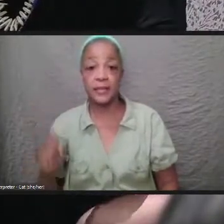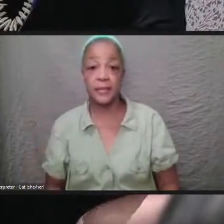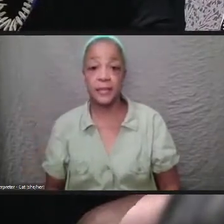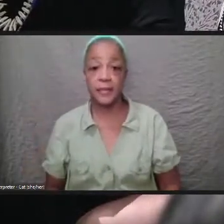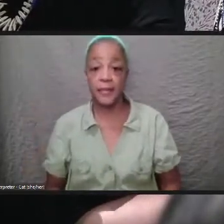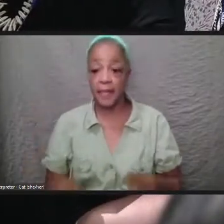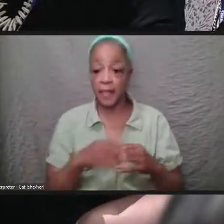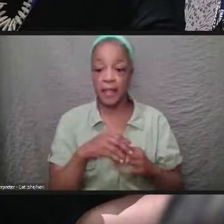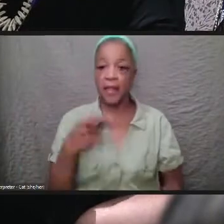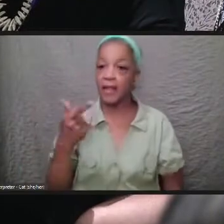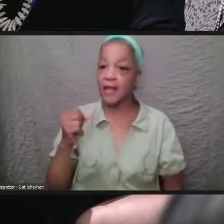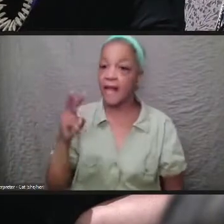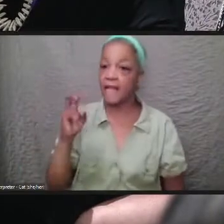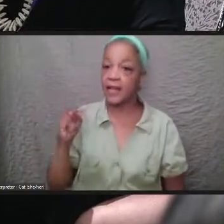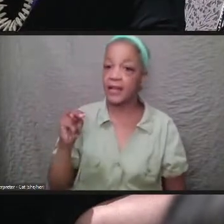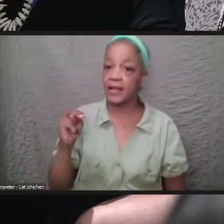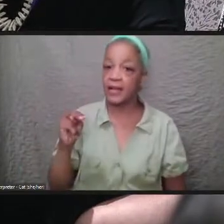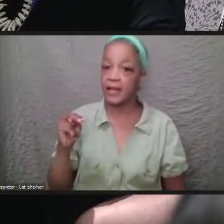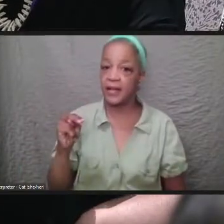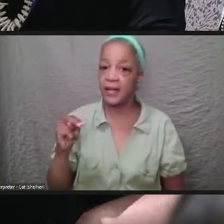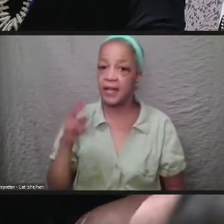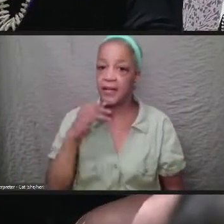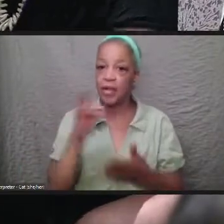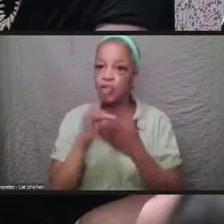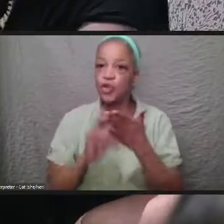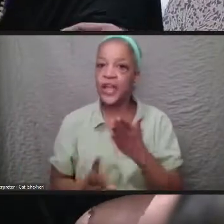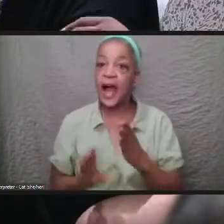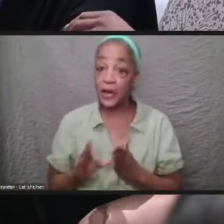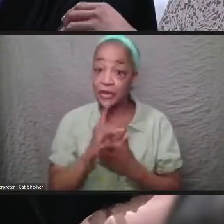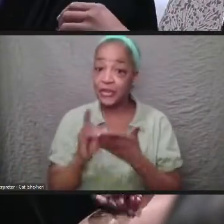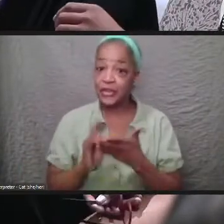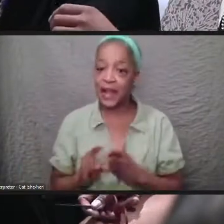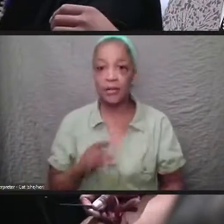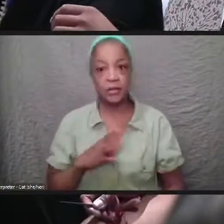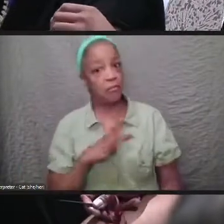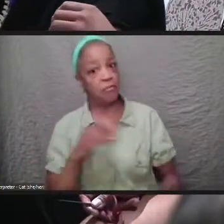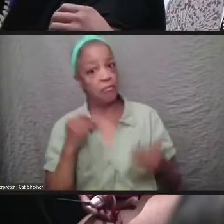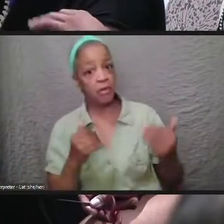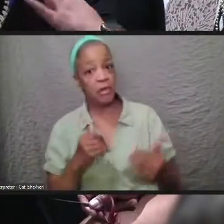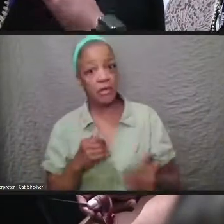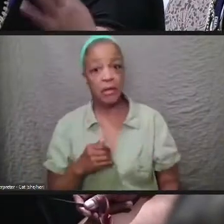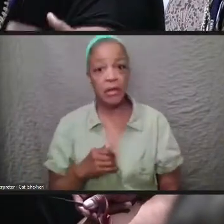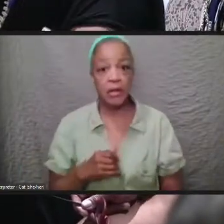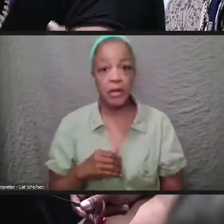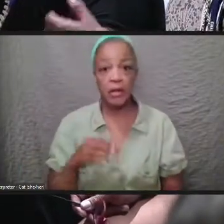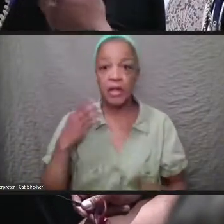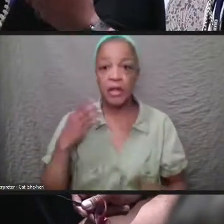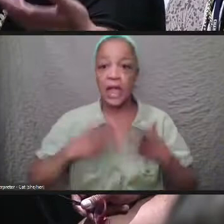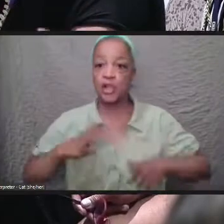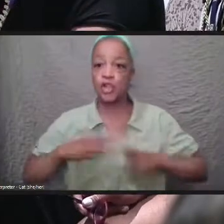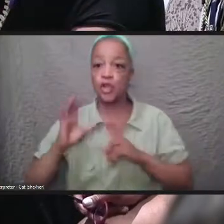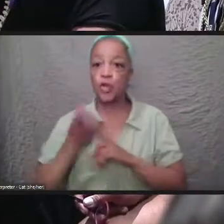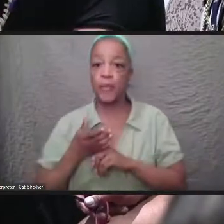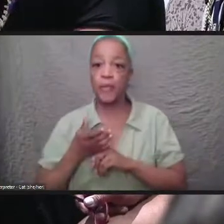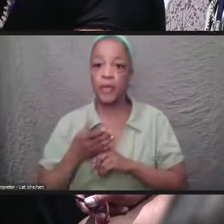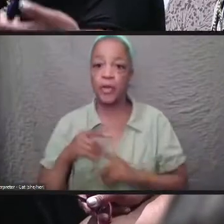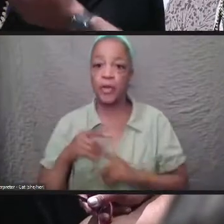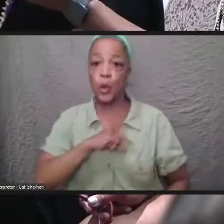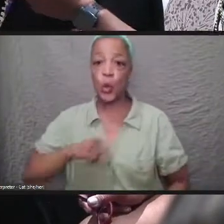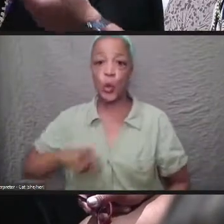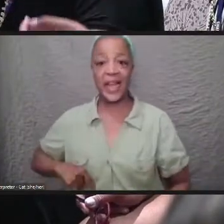I'm not gonna do a writer, I'm gonna do some designers. Okay, cool. Costume, as you may know, Queen Jean.